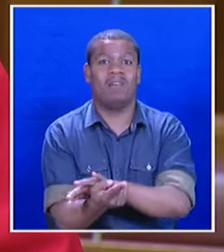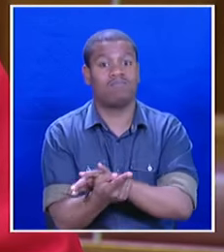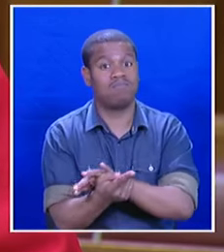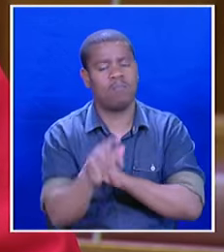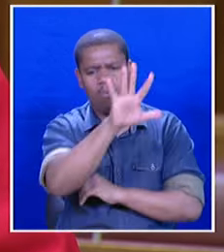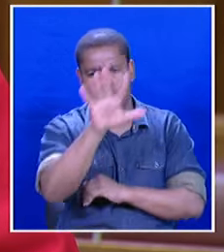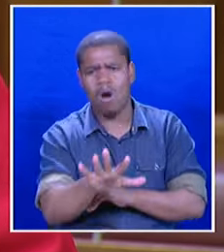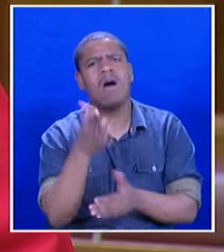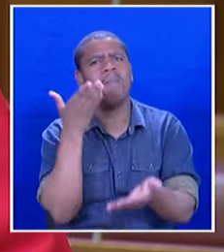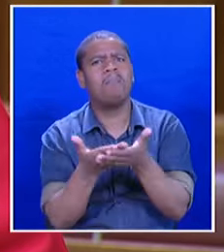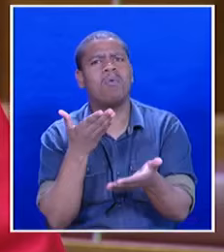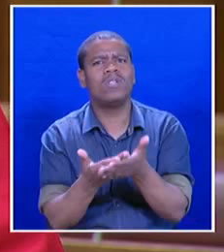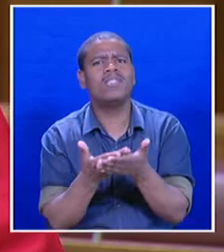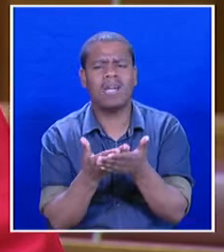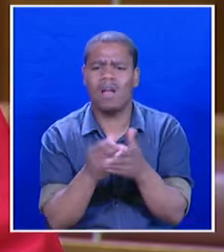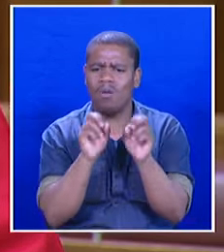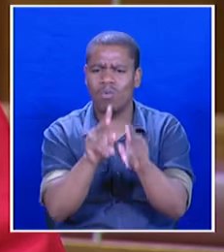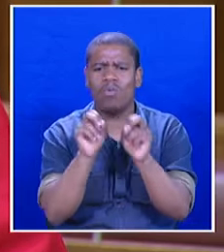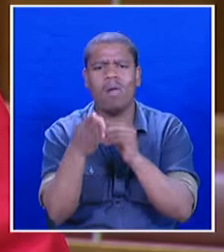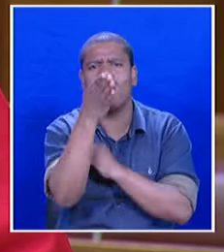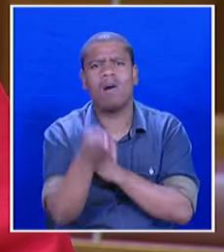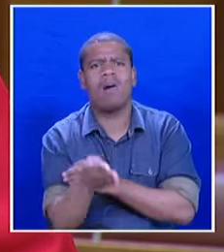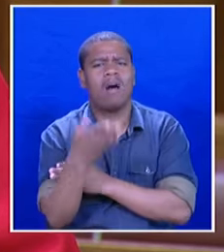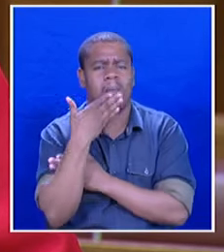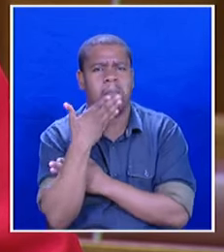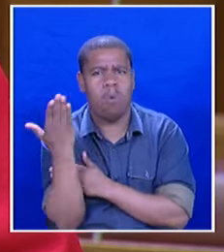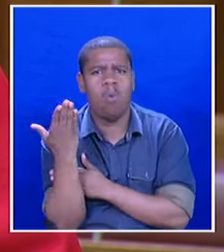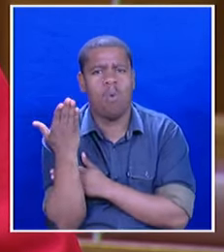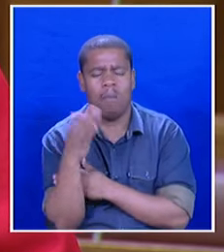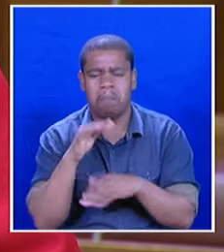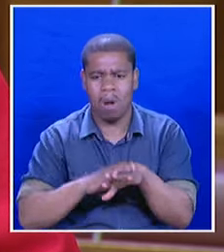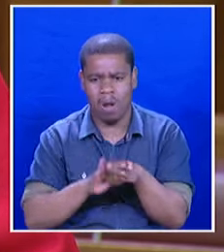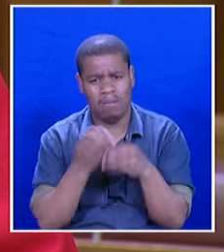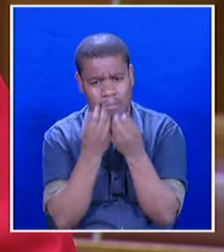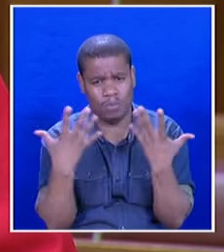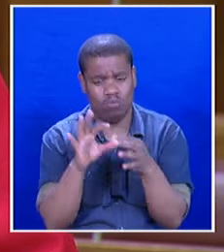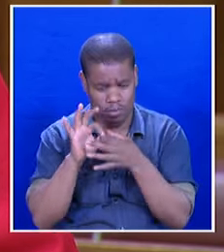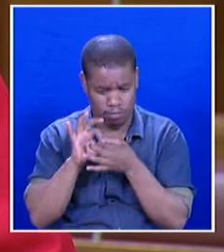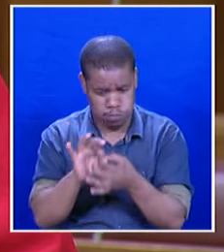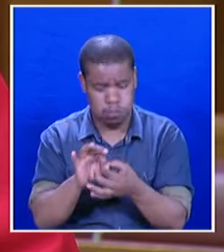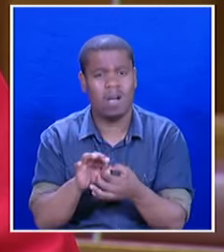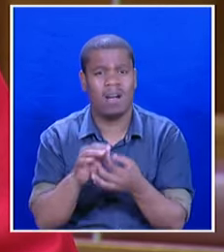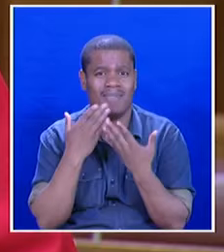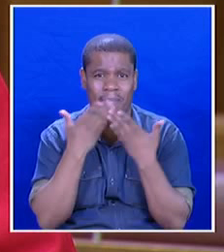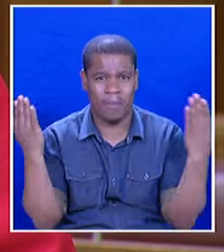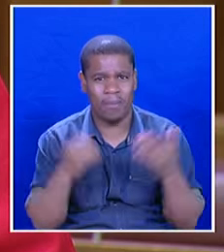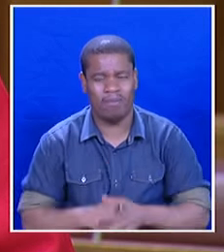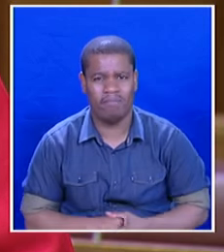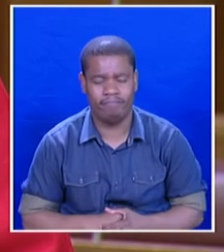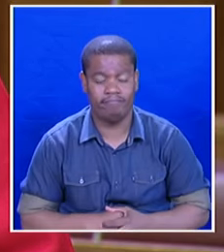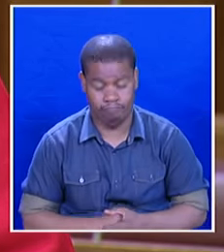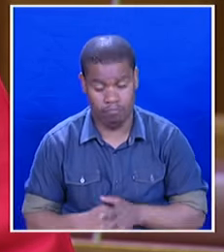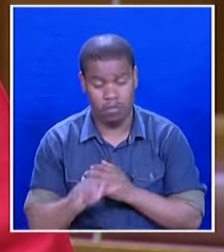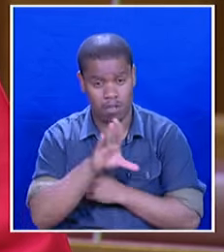worthy of a clear and strong commitment from the country. Is South Africa still committed to the